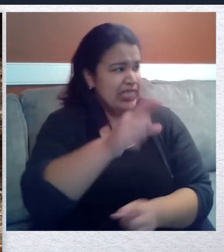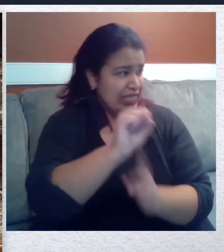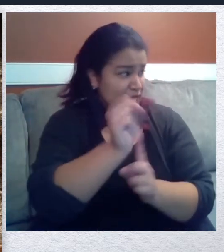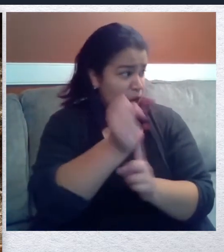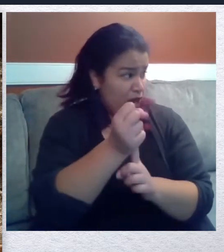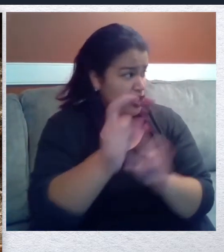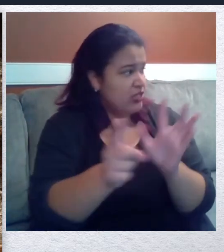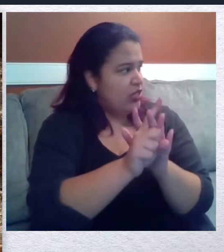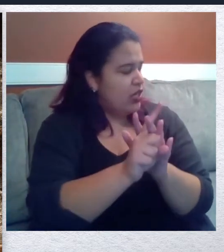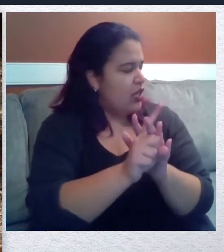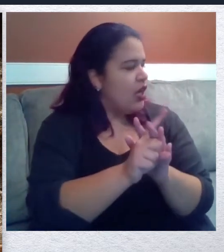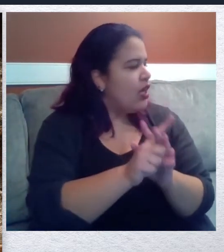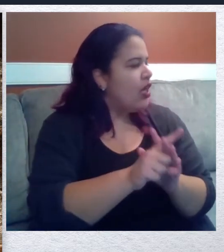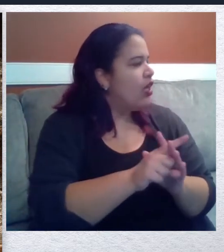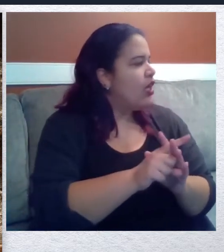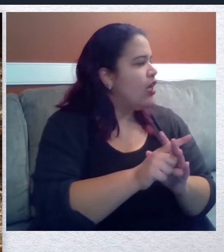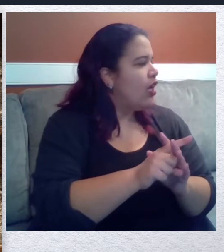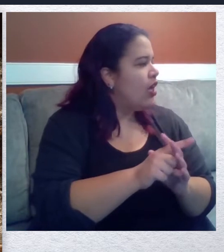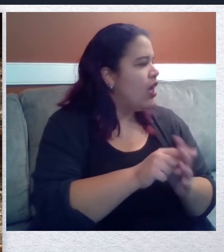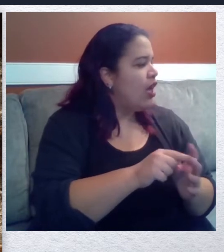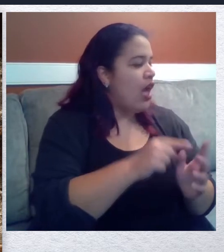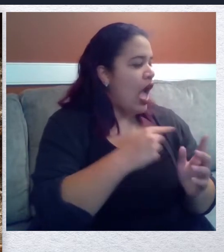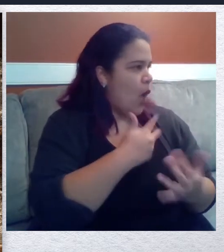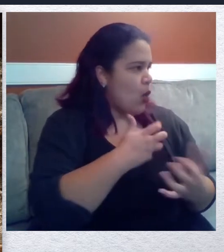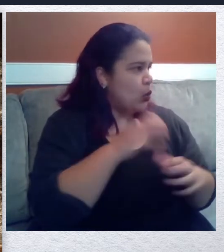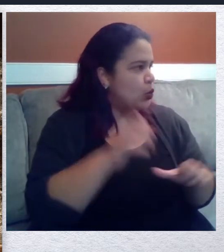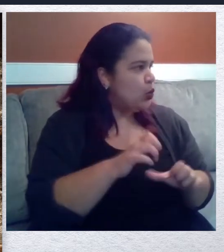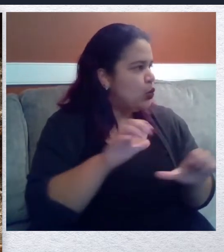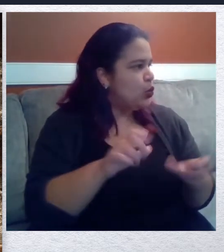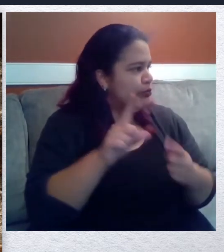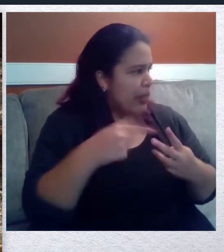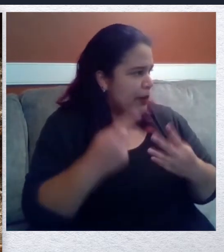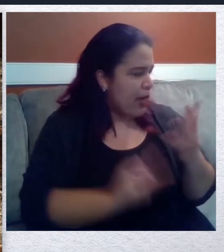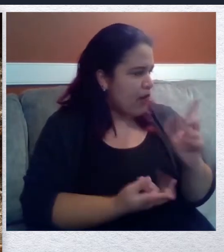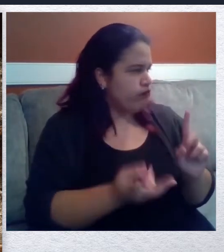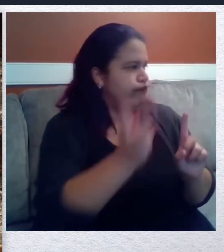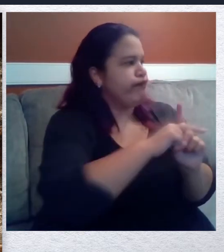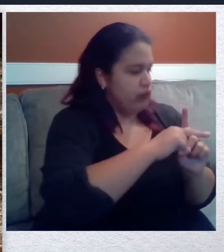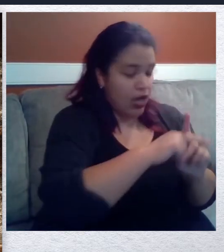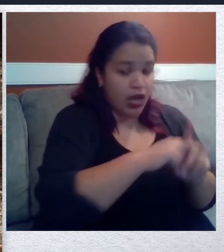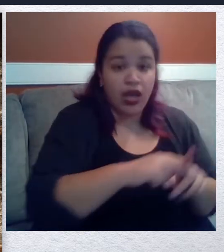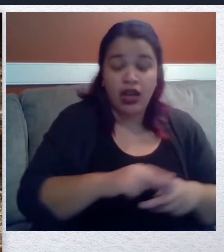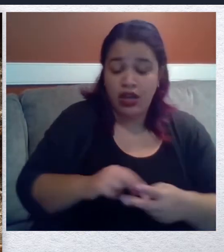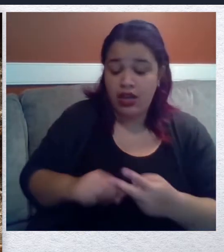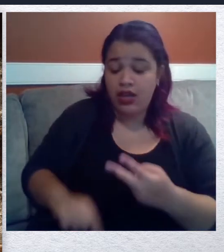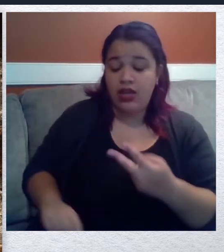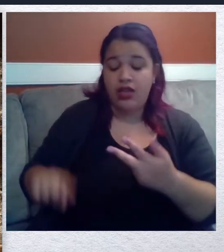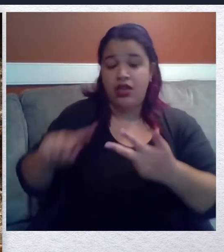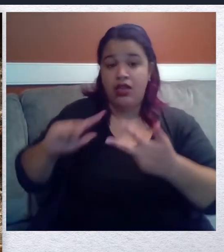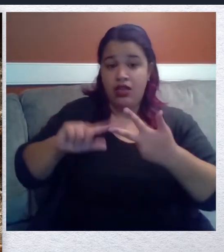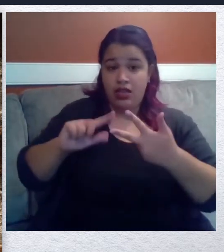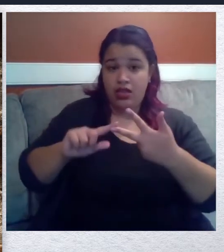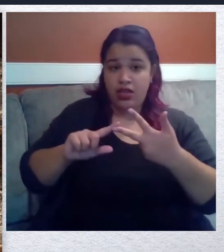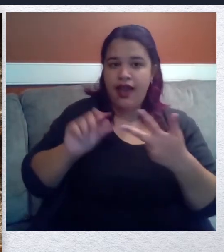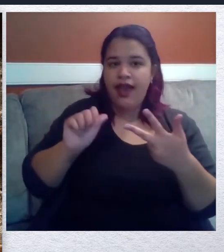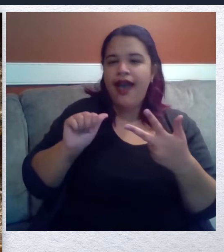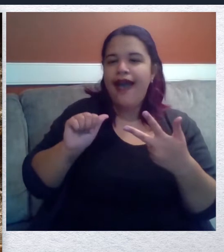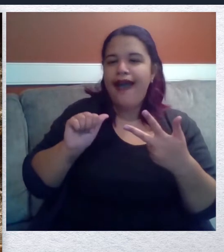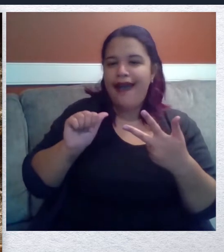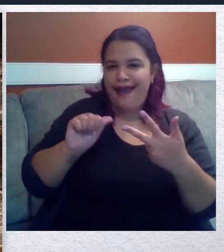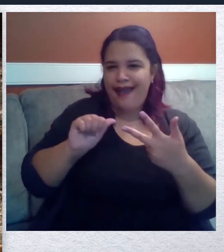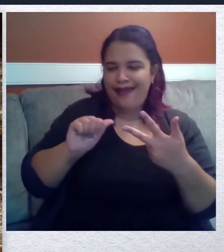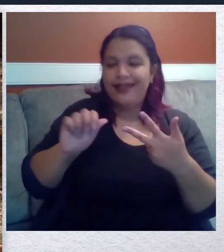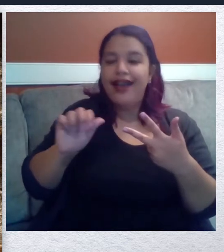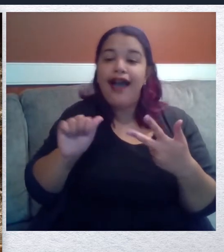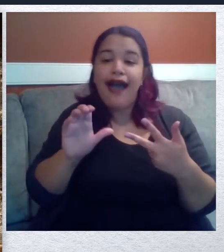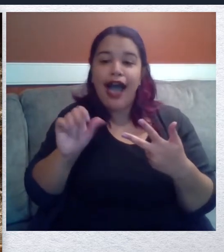situation. The most important part of STAR is action. You will want to give a detailed account